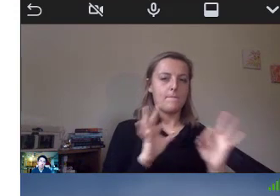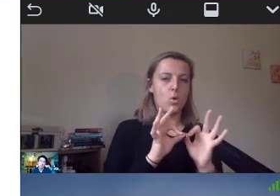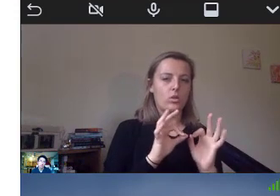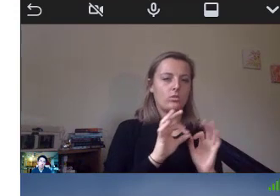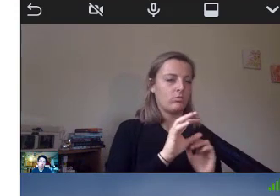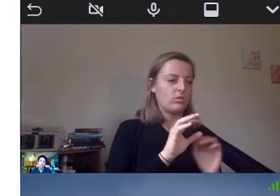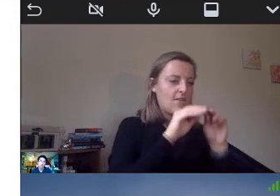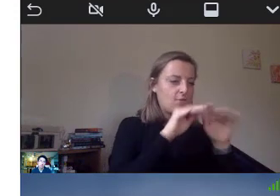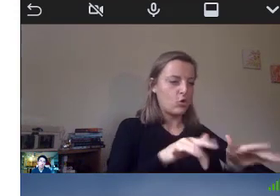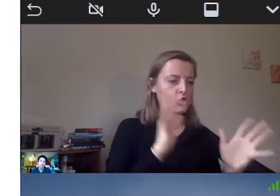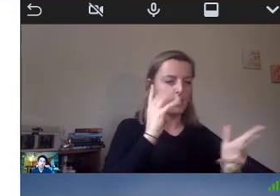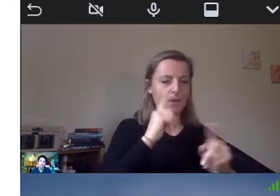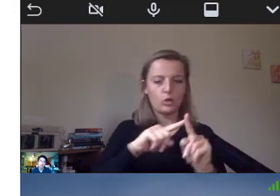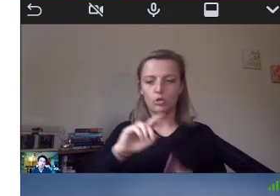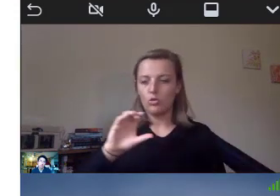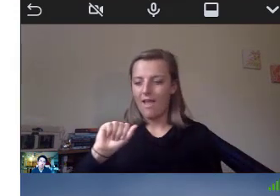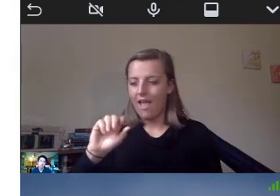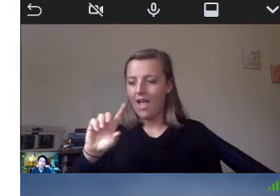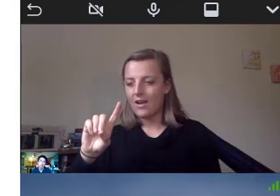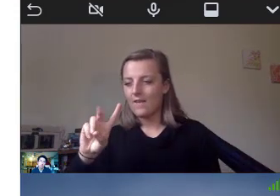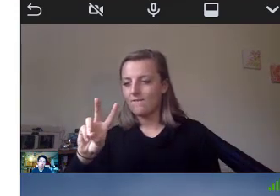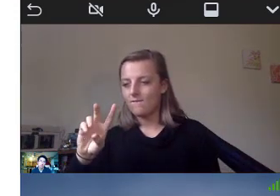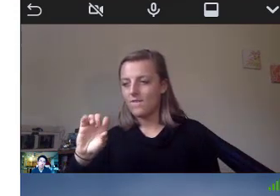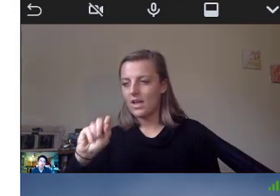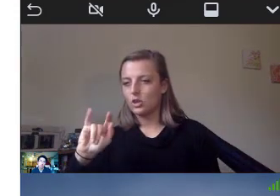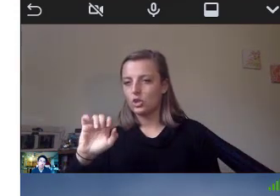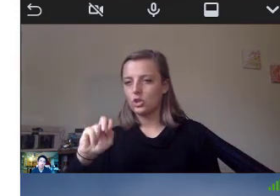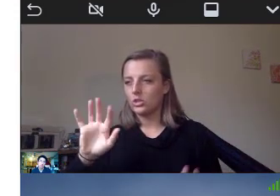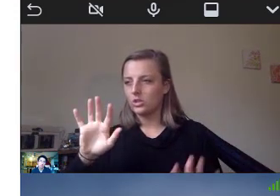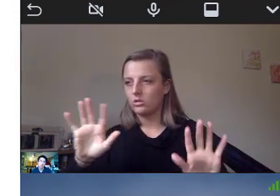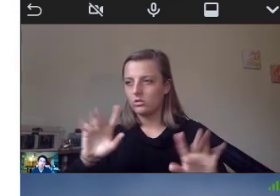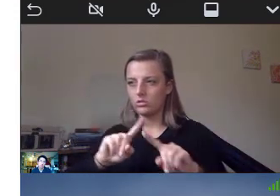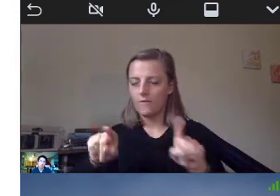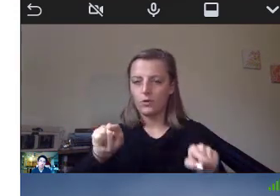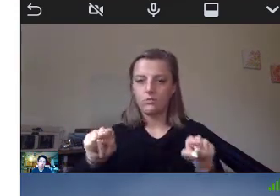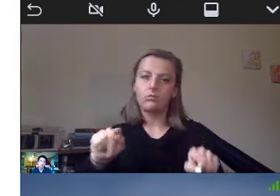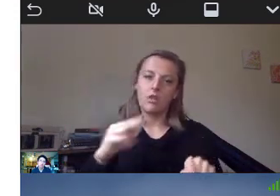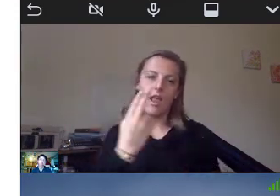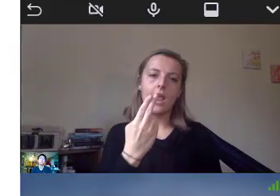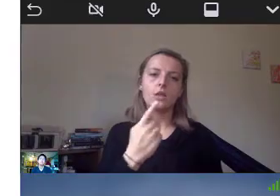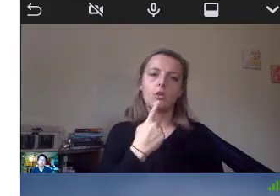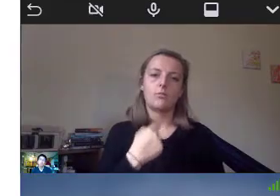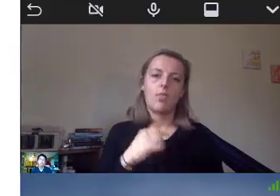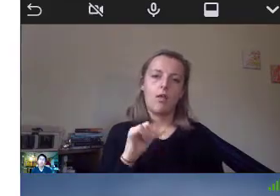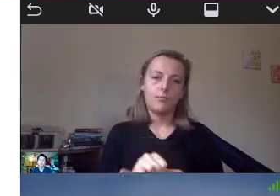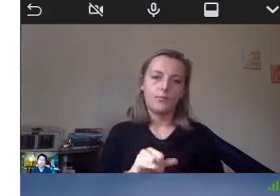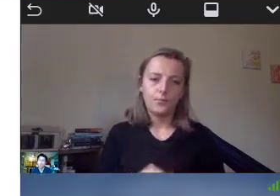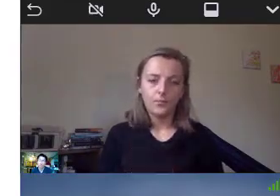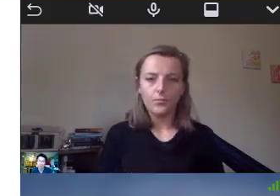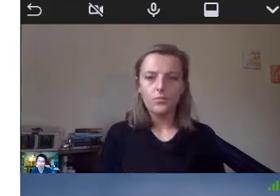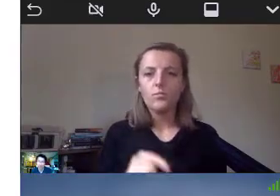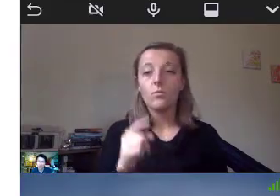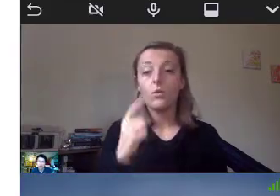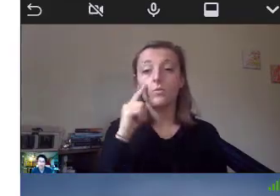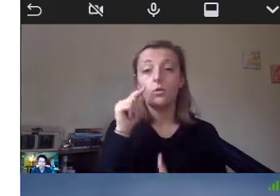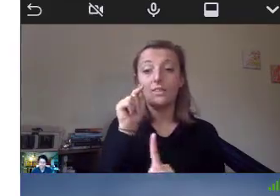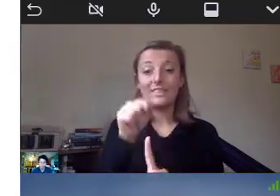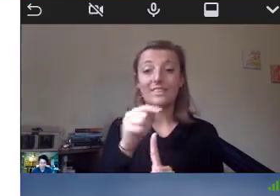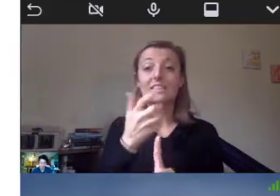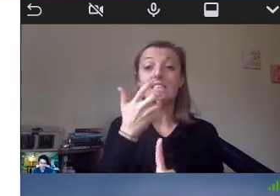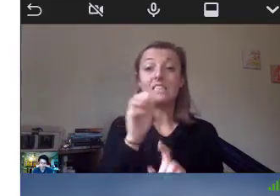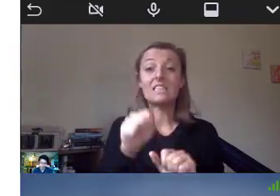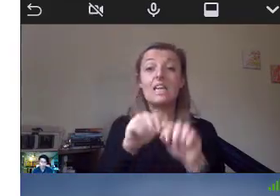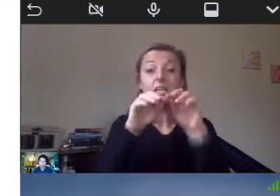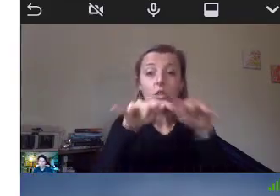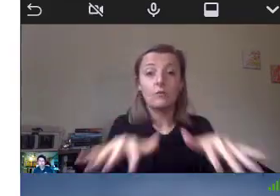So fluids transfer heat in the same way that they transfer mass. So heat can diffuse in a fluid, so the